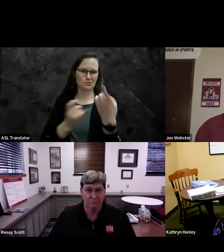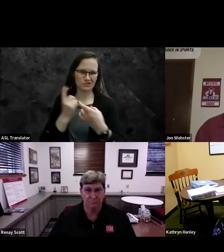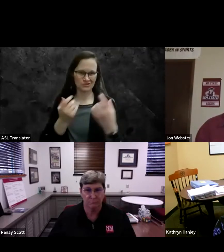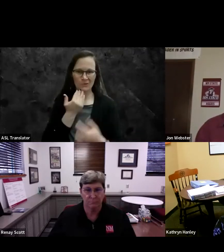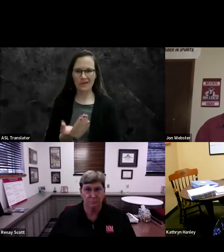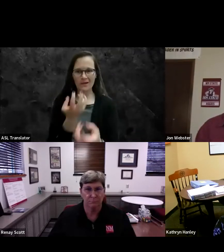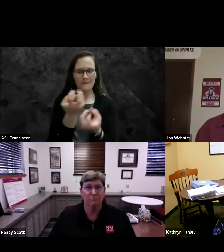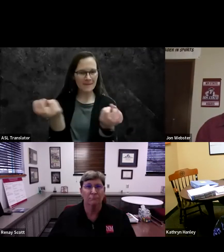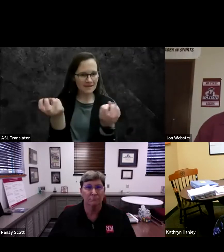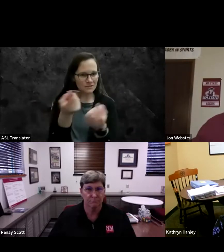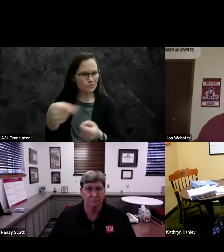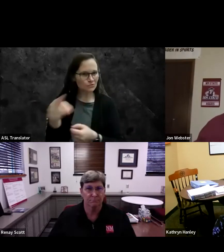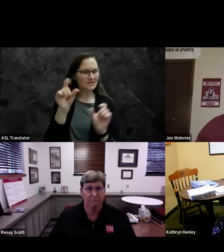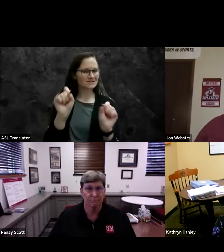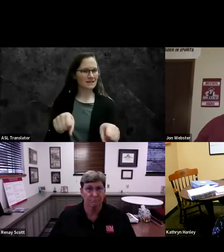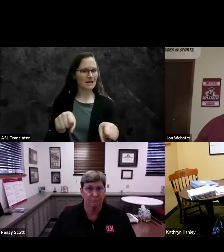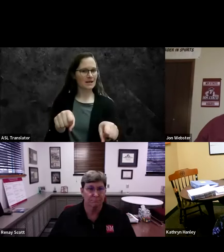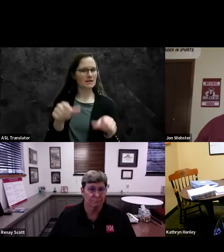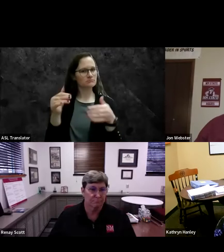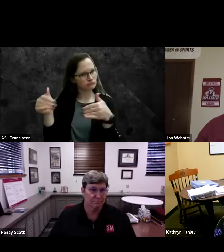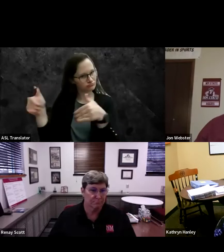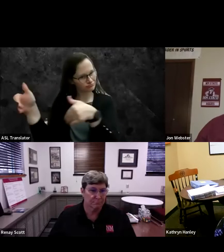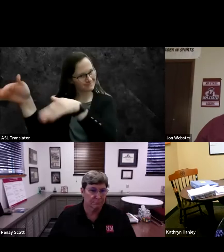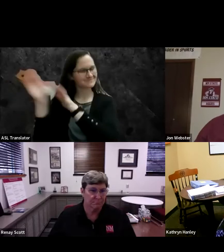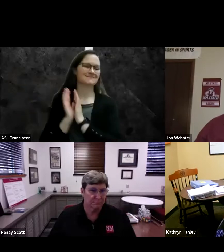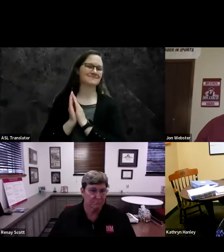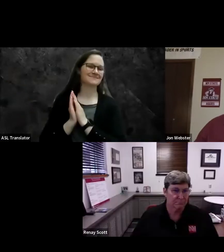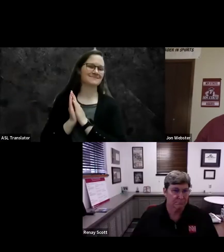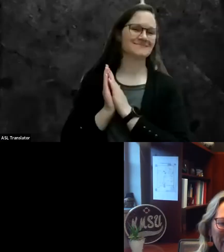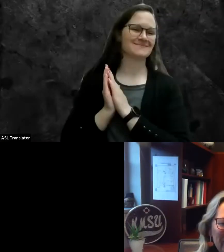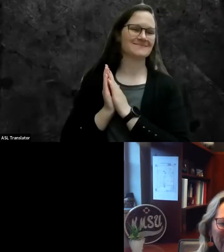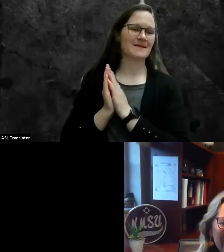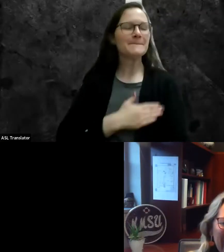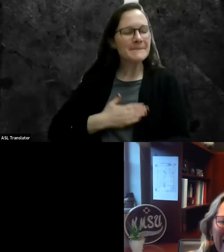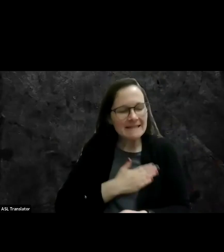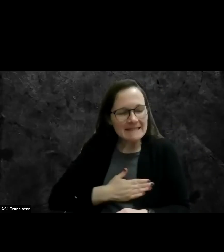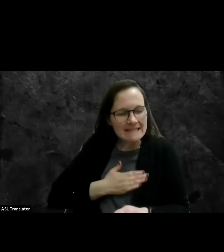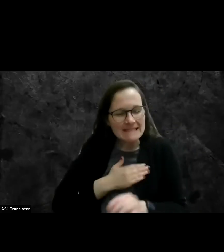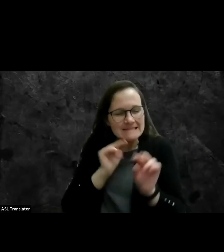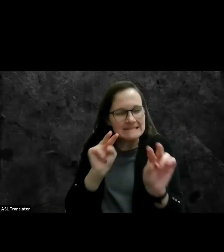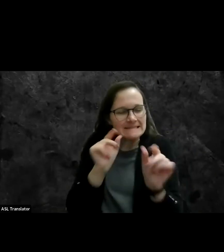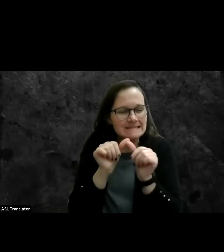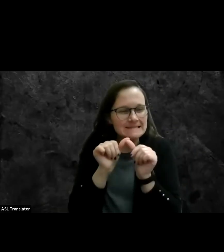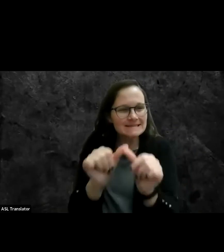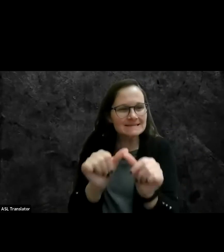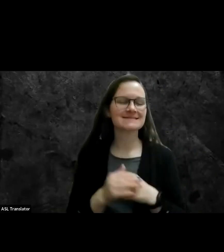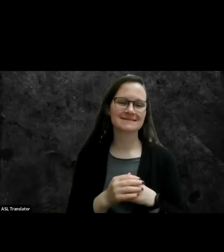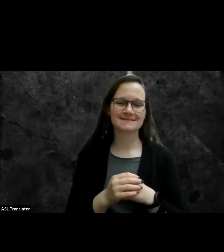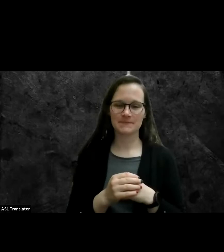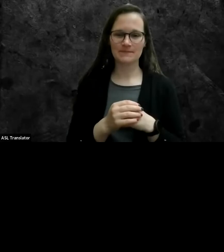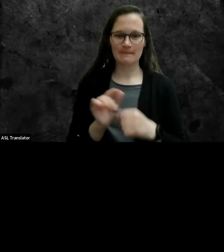panelists. You may all go away for a while or keep watching, which is what I'm going to be doing. And I'll turn it over to